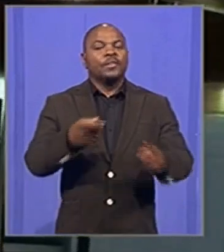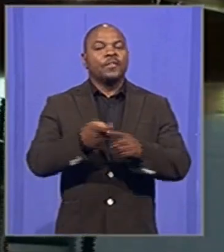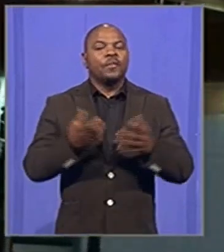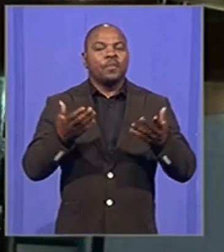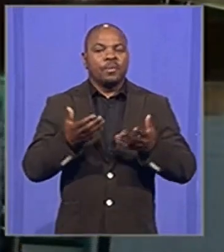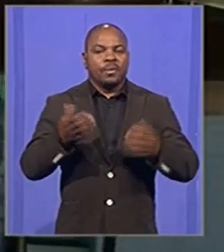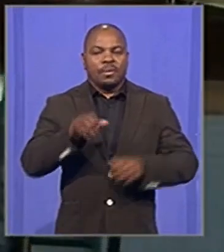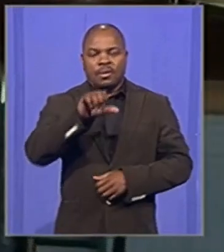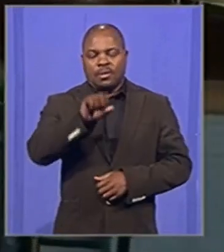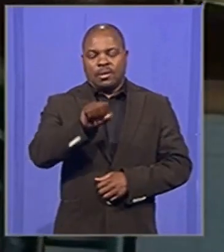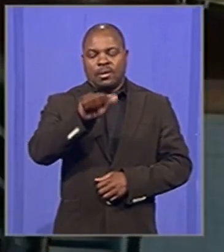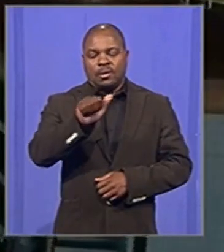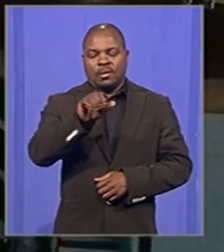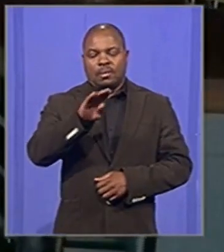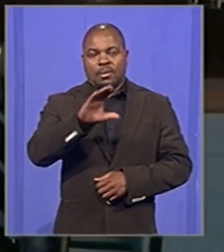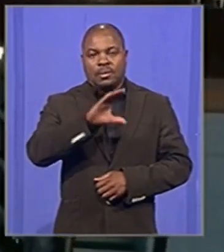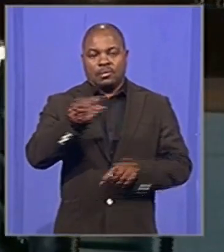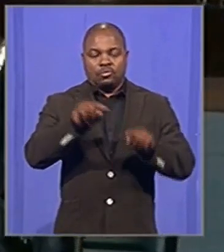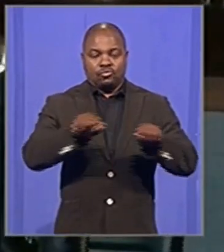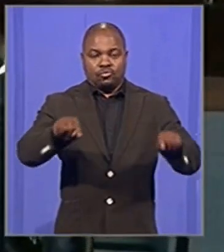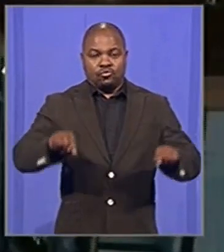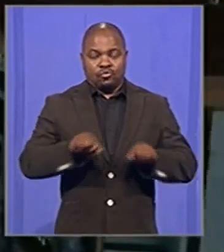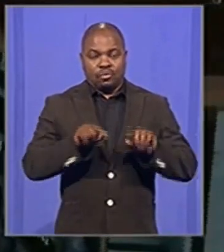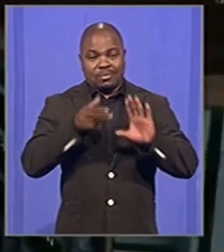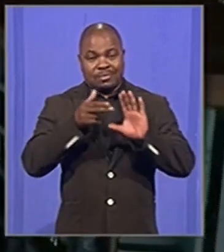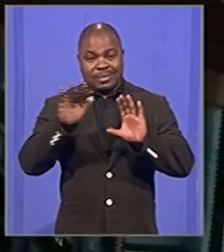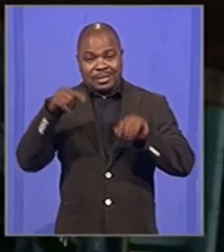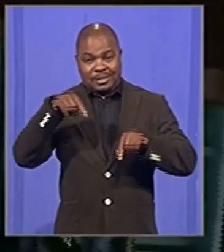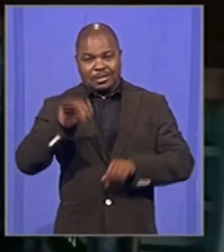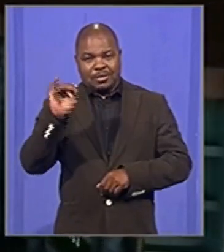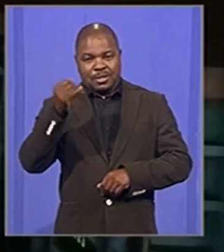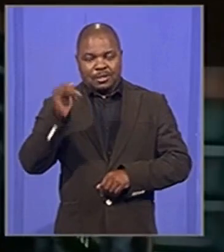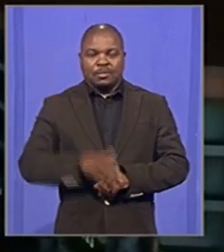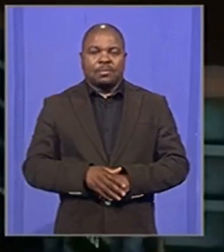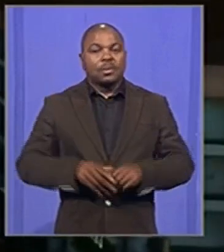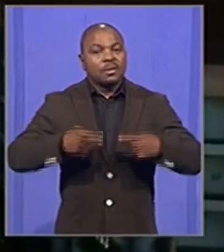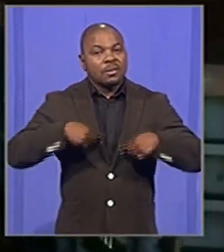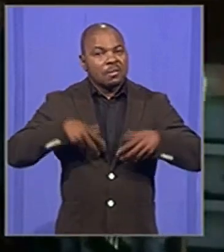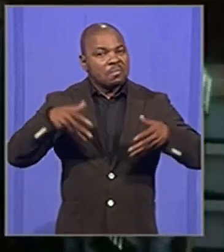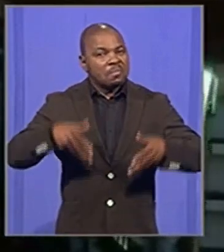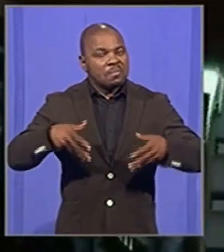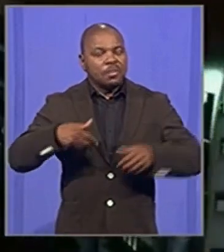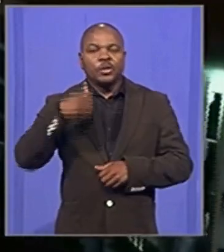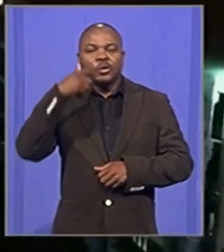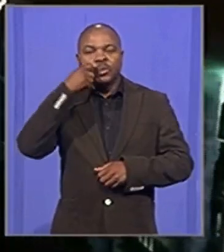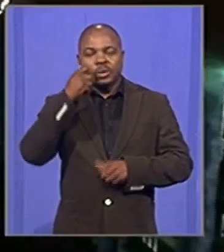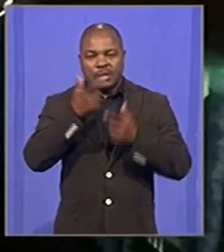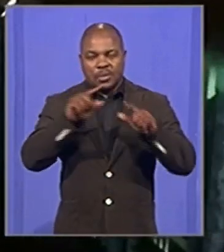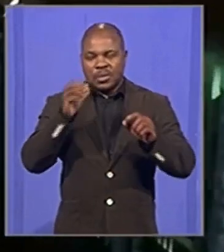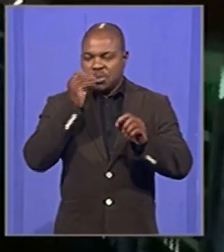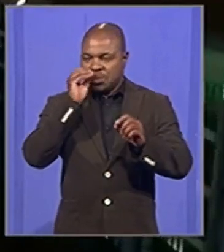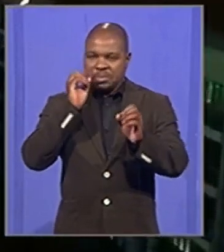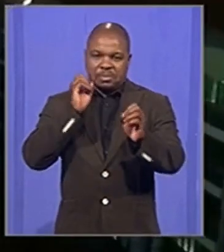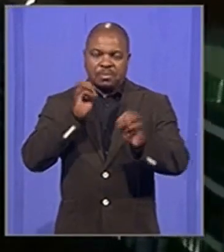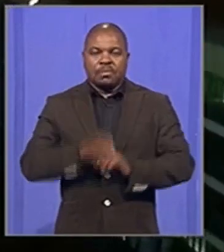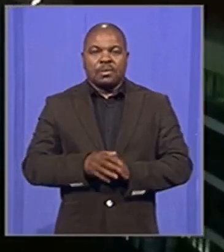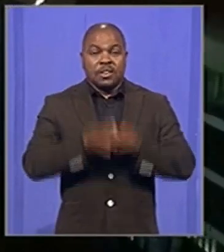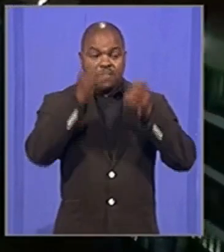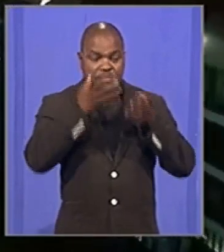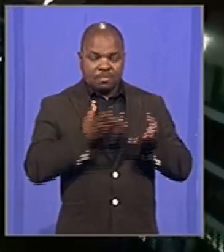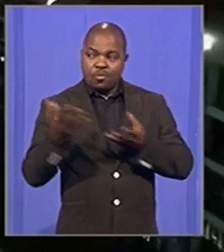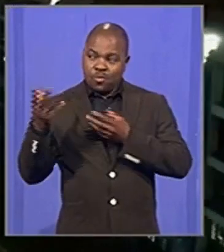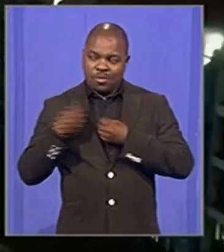tlhamalalo go tswa mo SABC Studio 10 Auckland Park Johannesburg re go tlisetsa kgaso ya dikgang tsa Setswana a re iketle mmogo